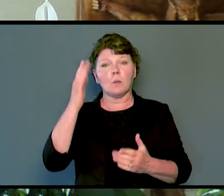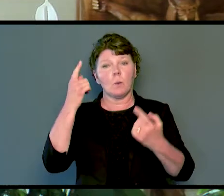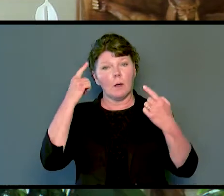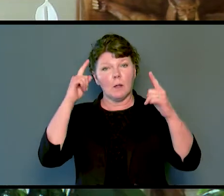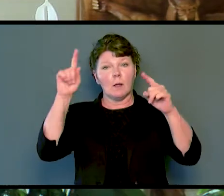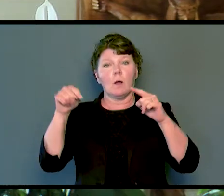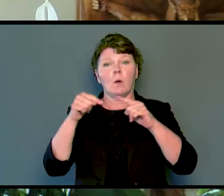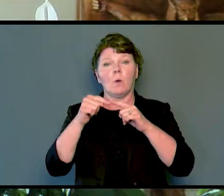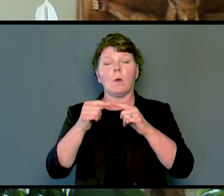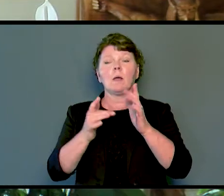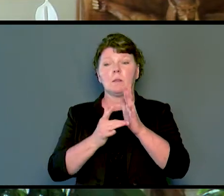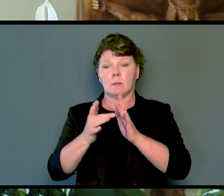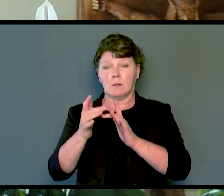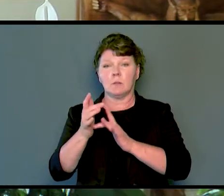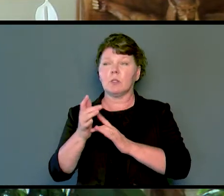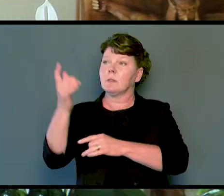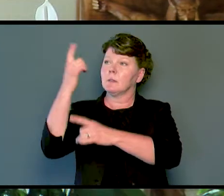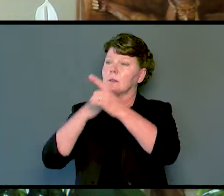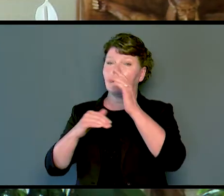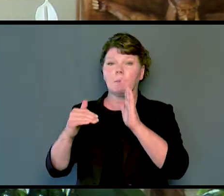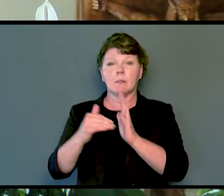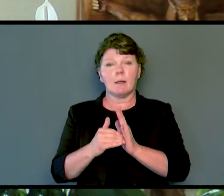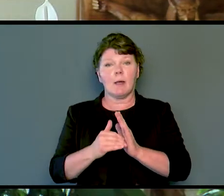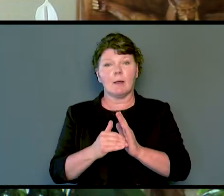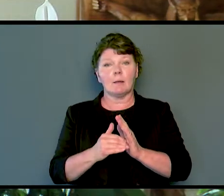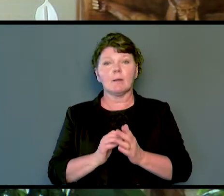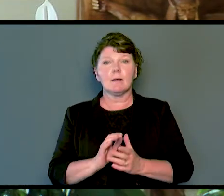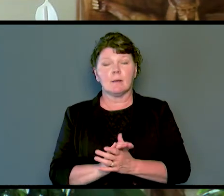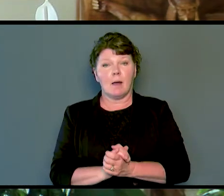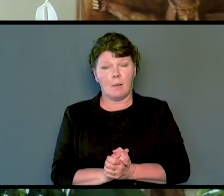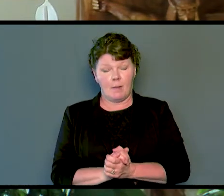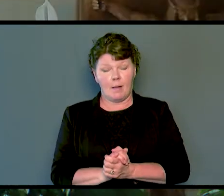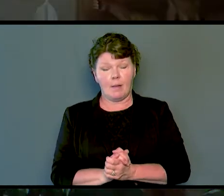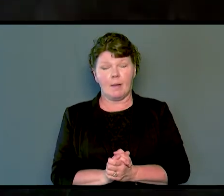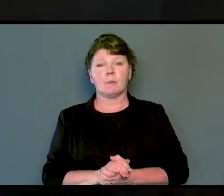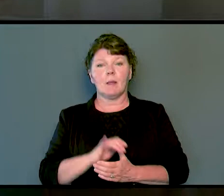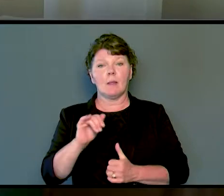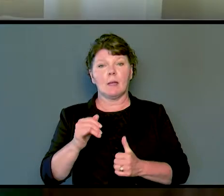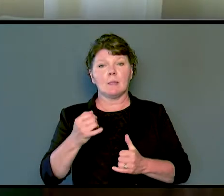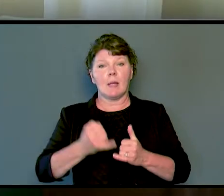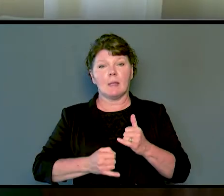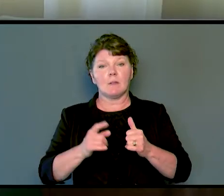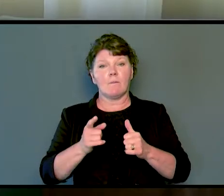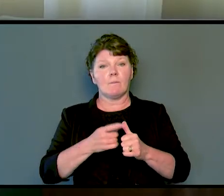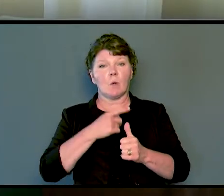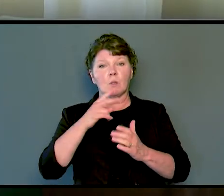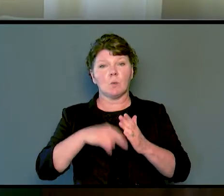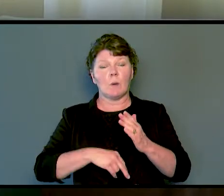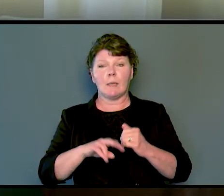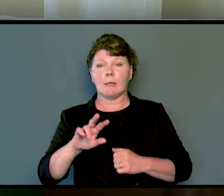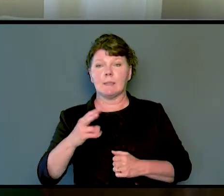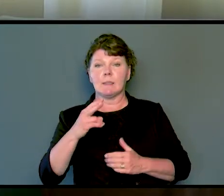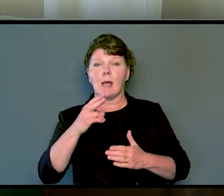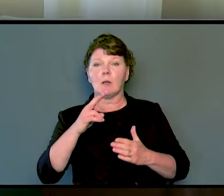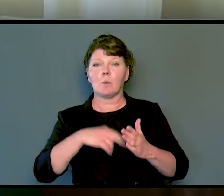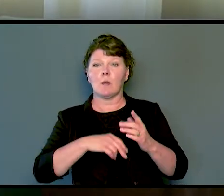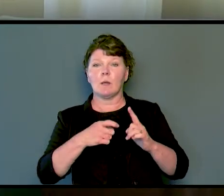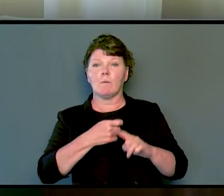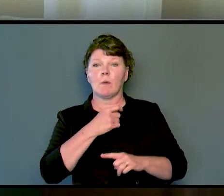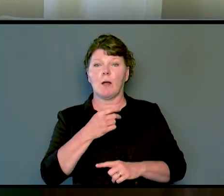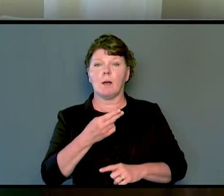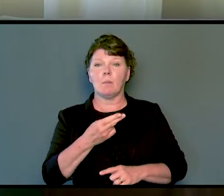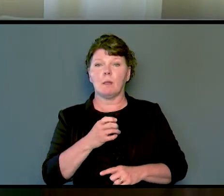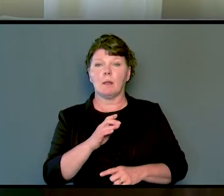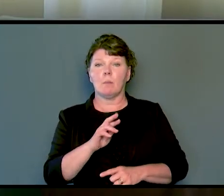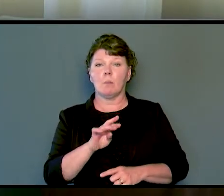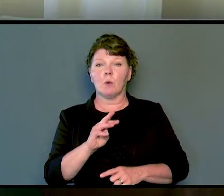us, bring it to completion in the day of our Lord Jesus Christ. Amen. The epistle reading is taken from Hebrews